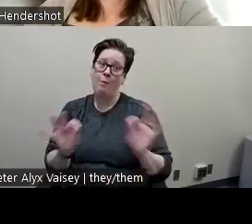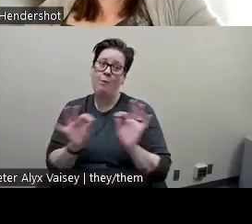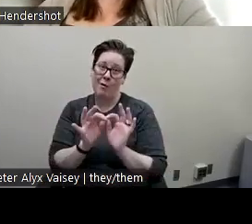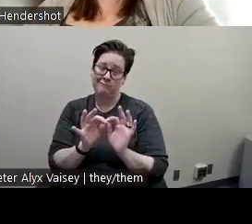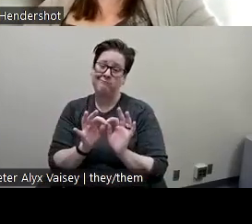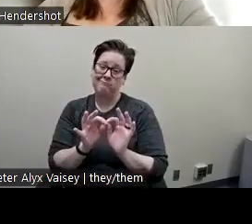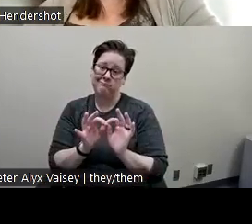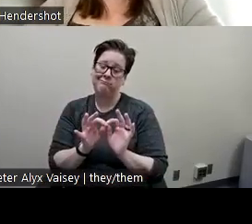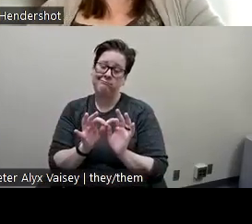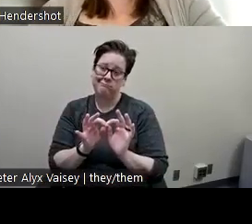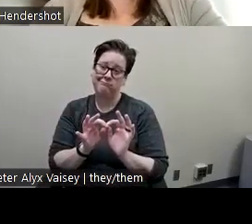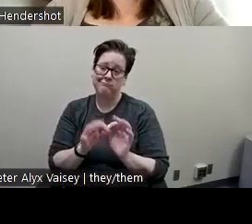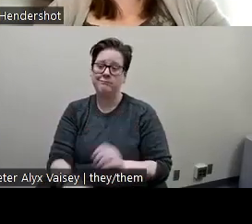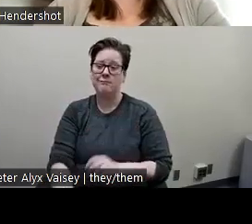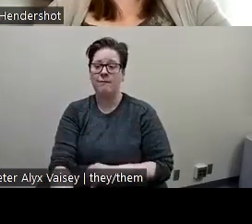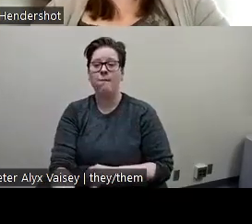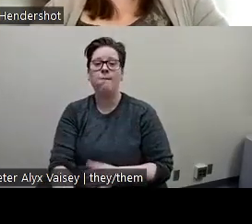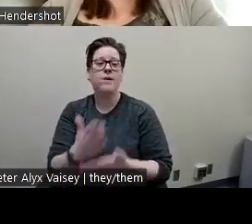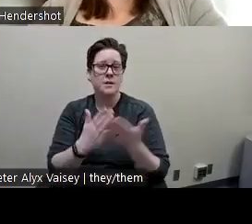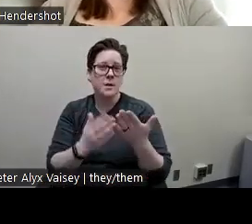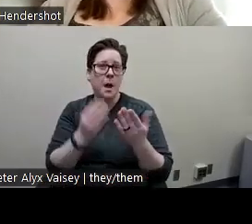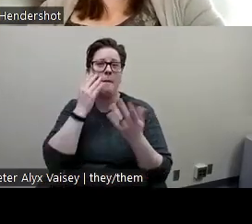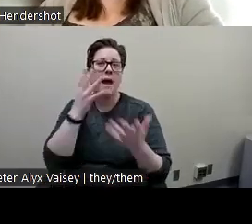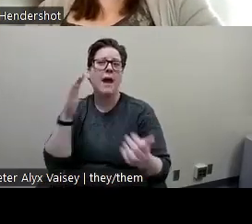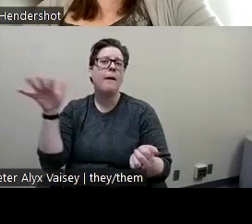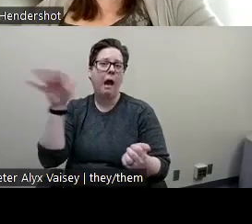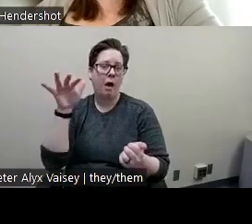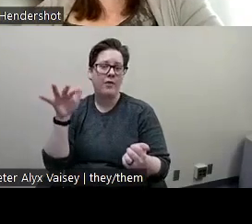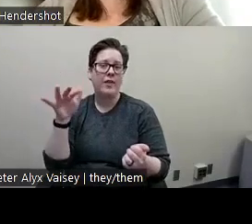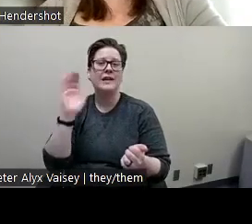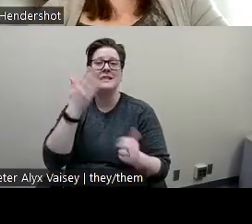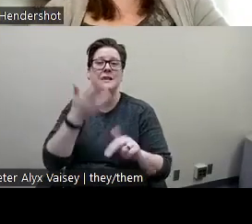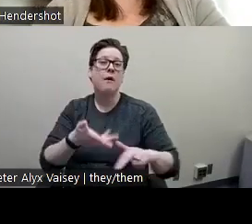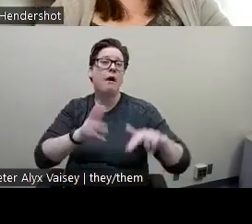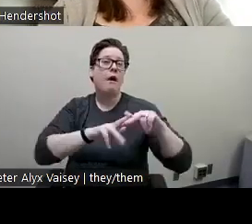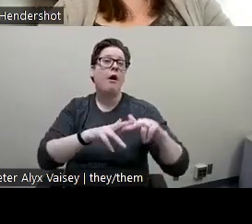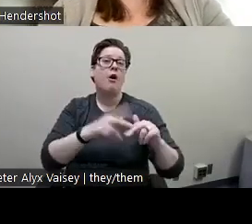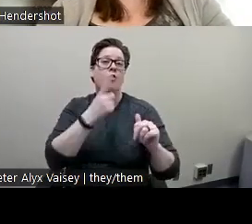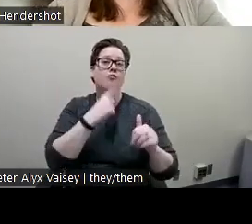doing. There's some data about increased red meat,